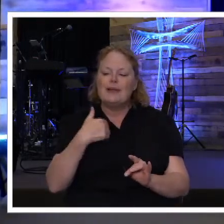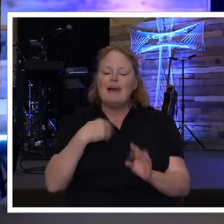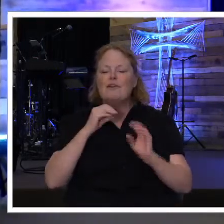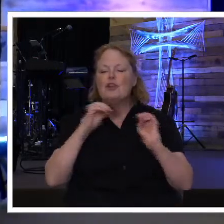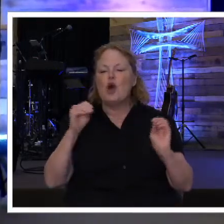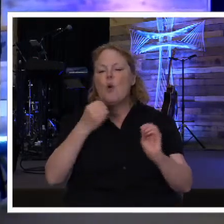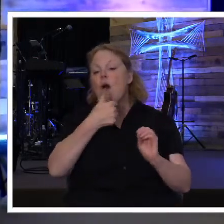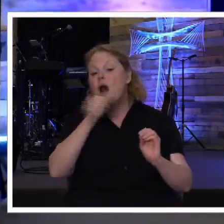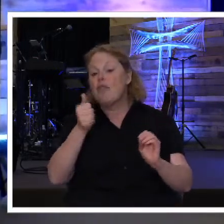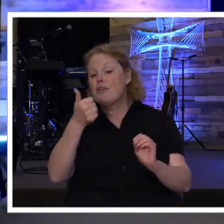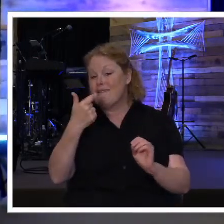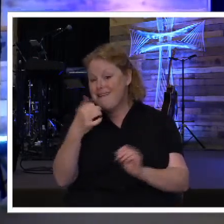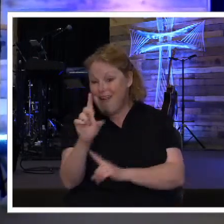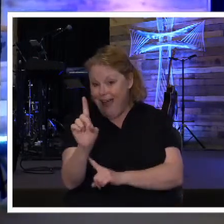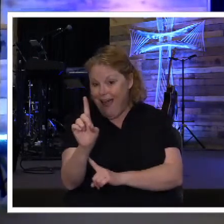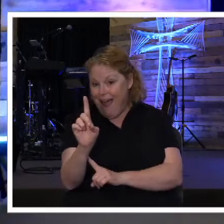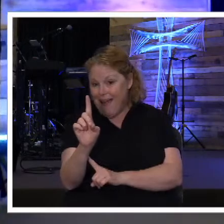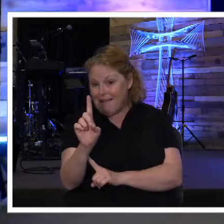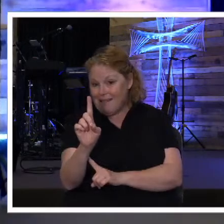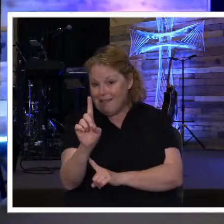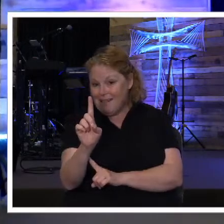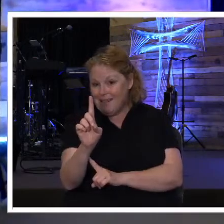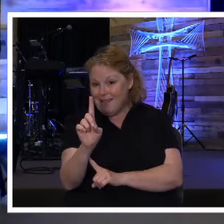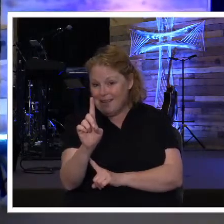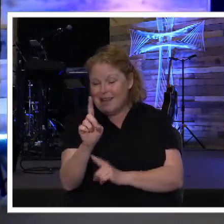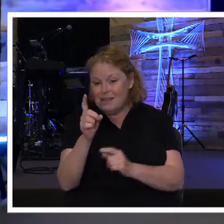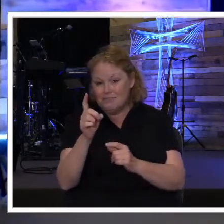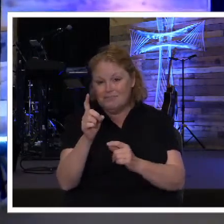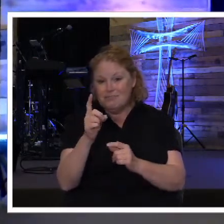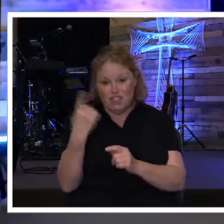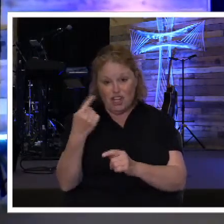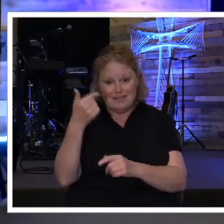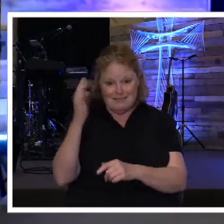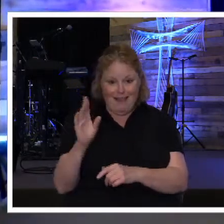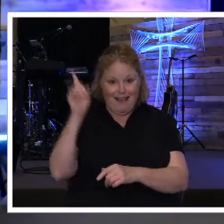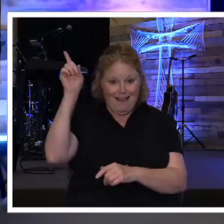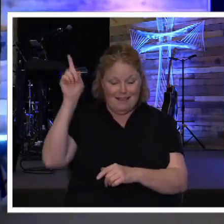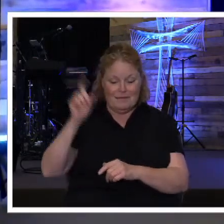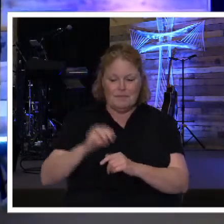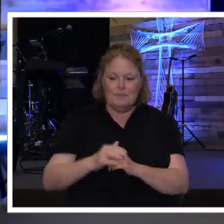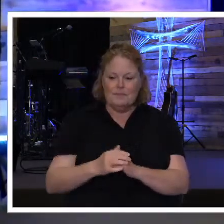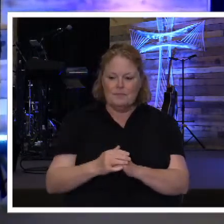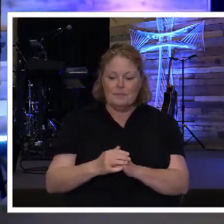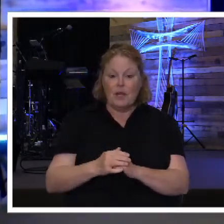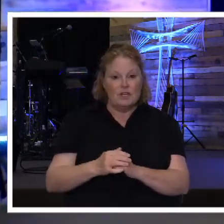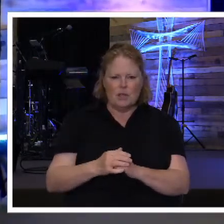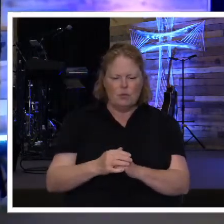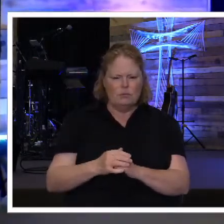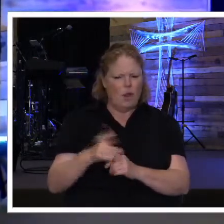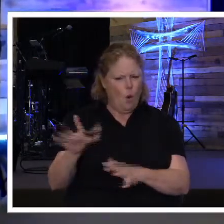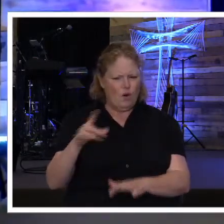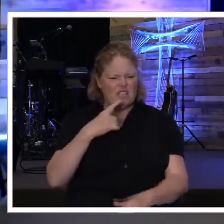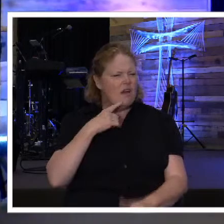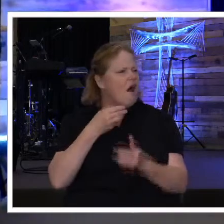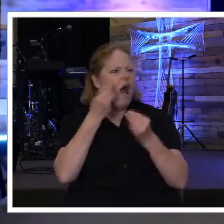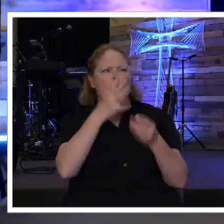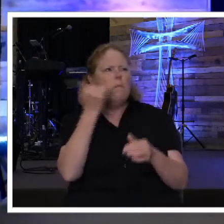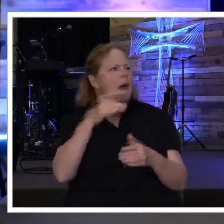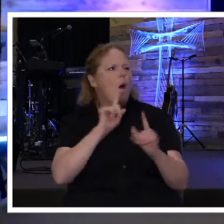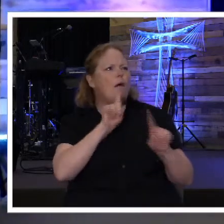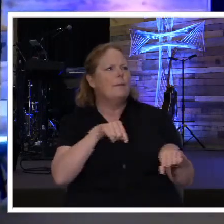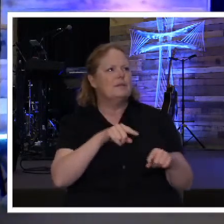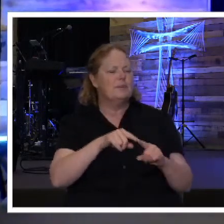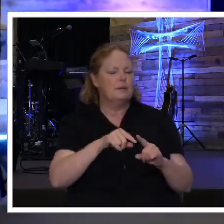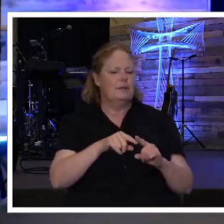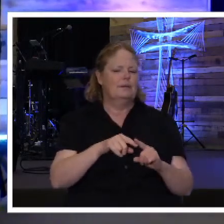me. No other God before me. So before we get to the other nine commandments, young man, let's just look at this first one.